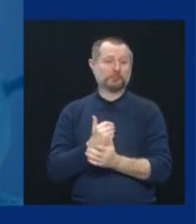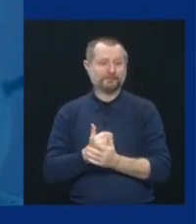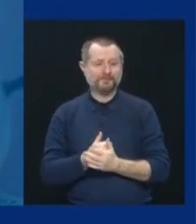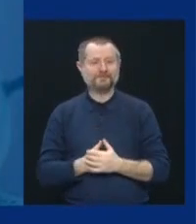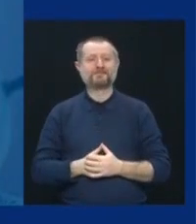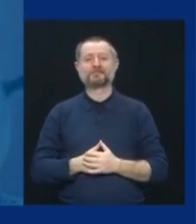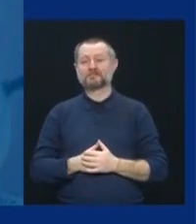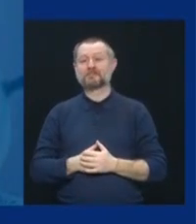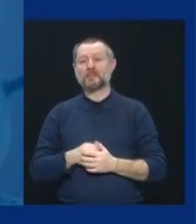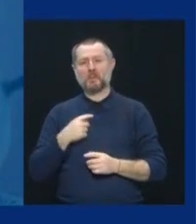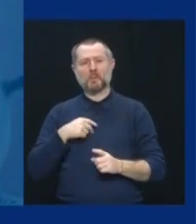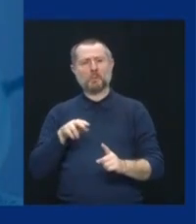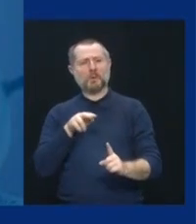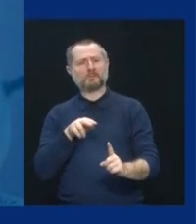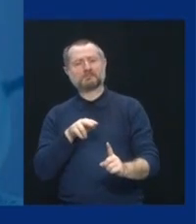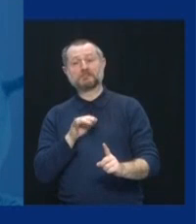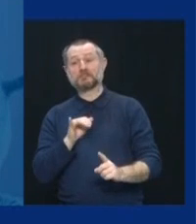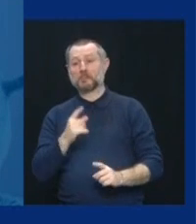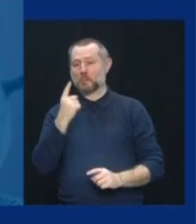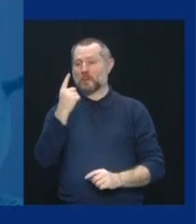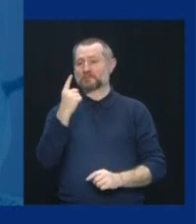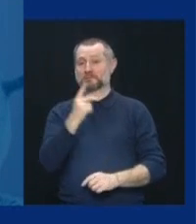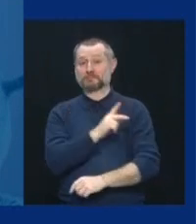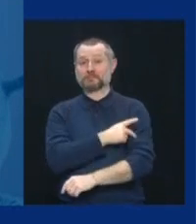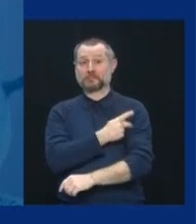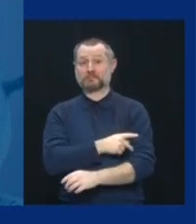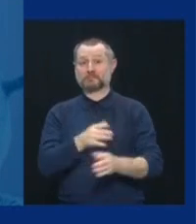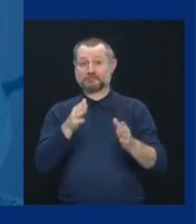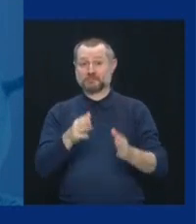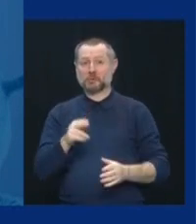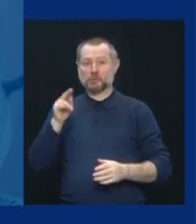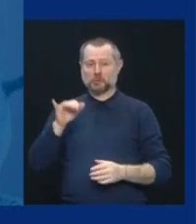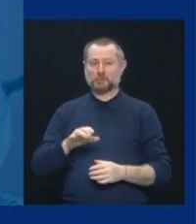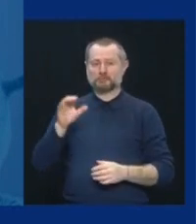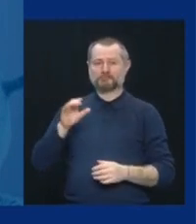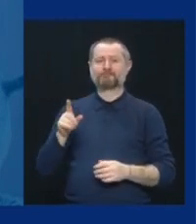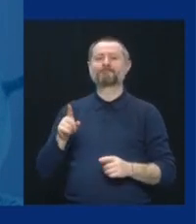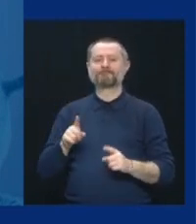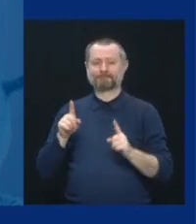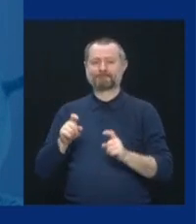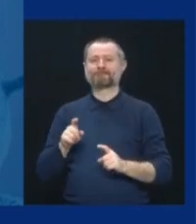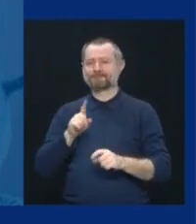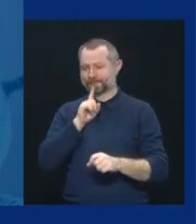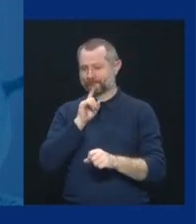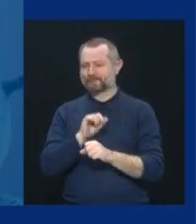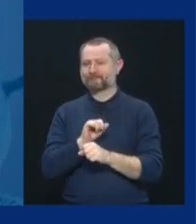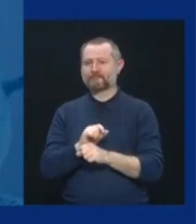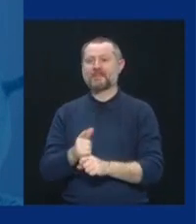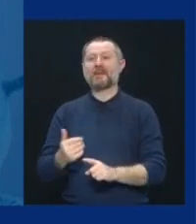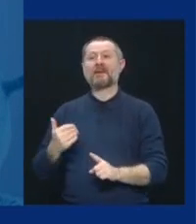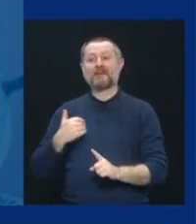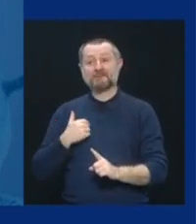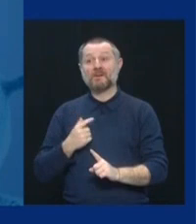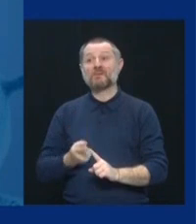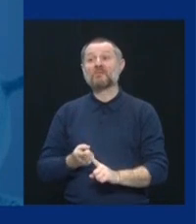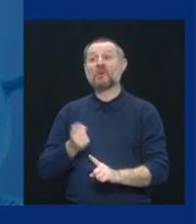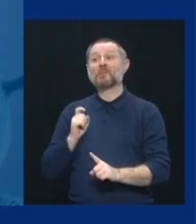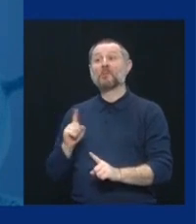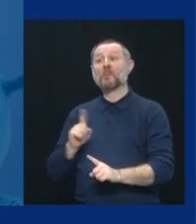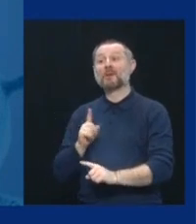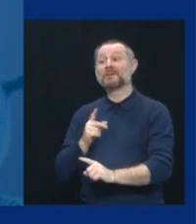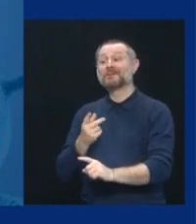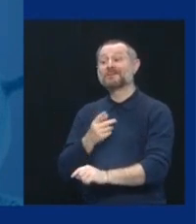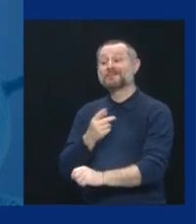watching these. There is a patient in New York City who has tested positive for the South African variant. The South